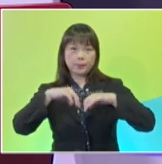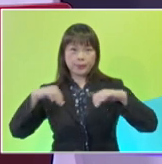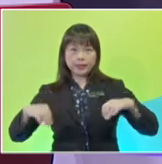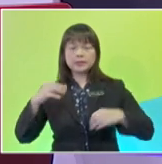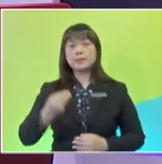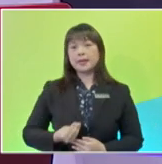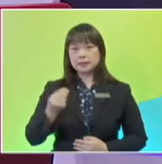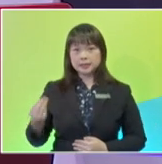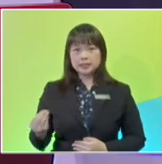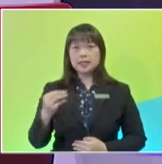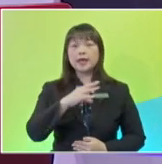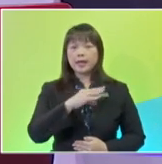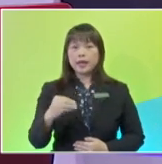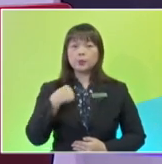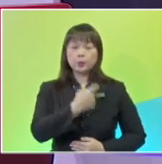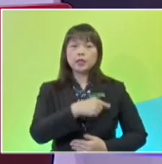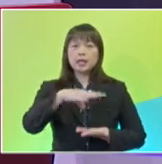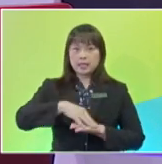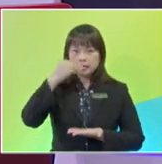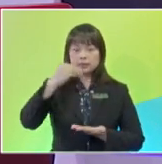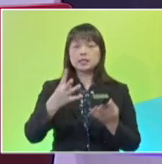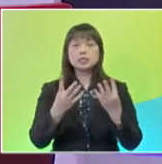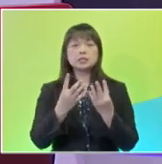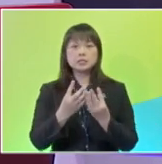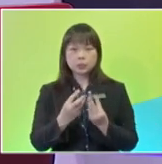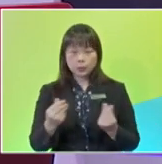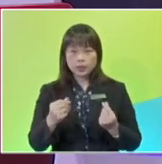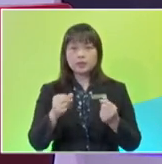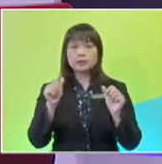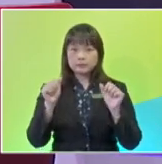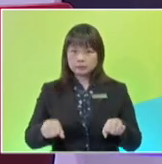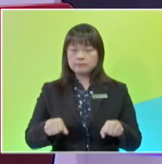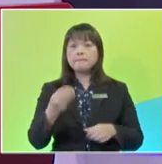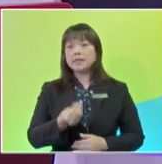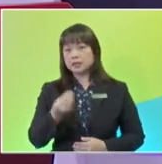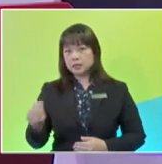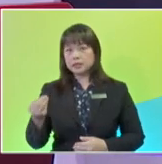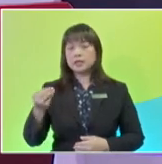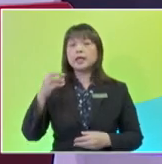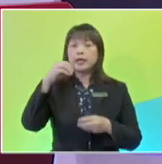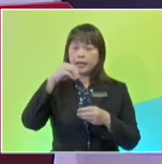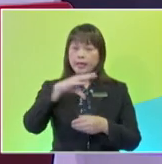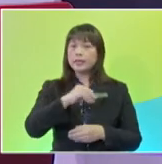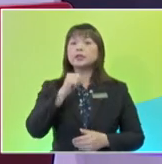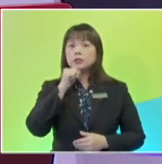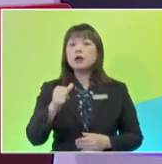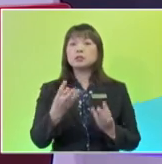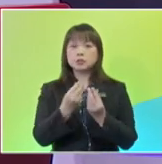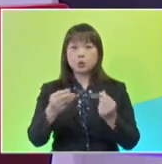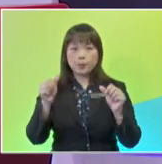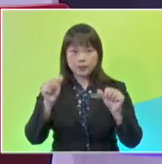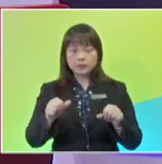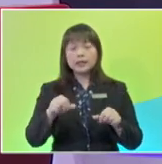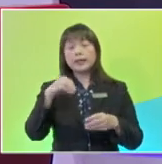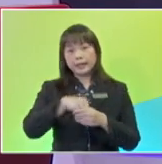secondly, we have learned about what are soluble materials and what are non-soluble materials in water. Mm-hmm. And finally, in